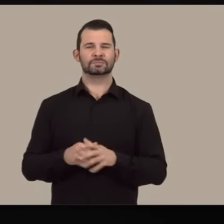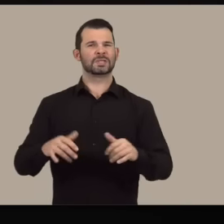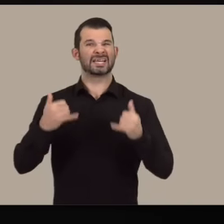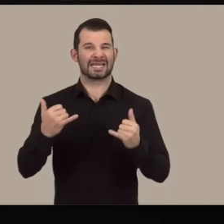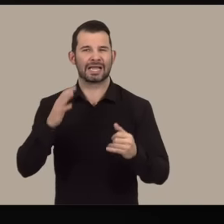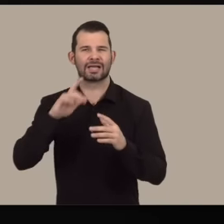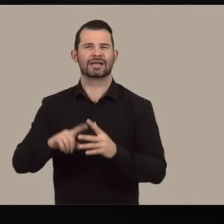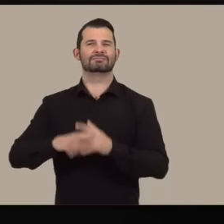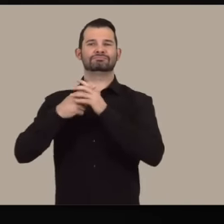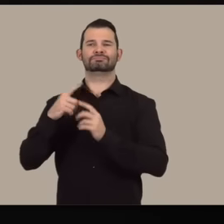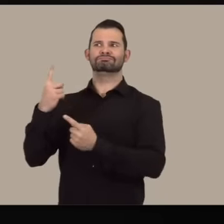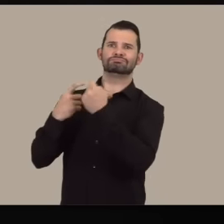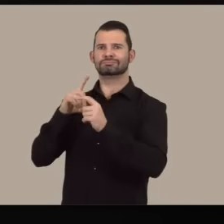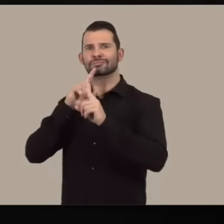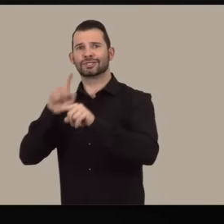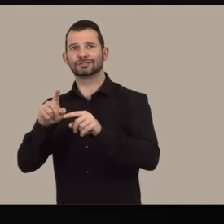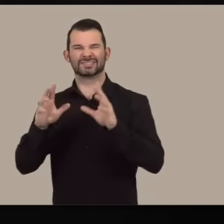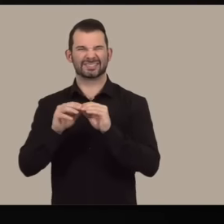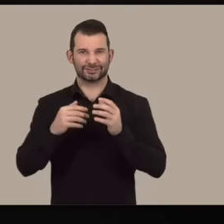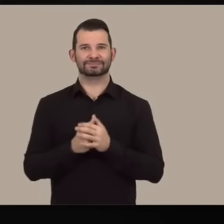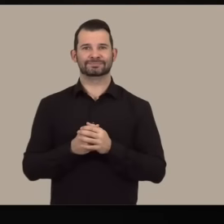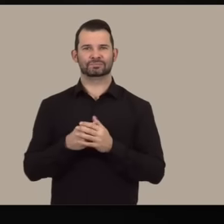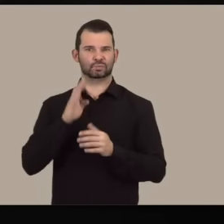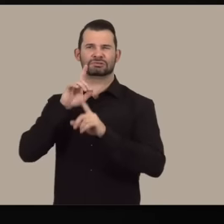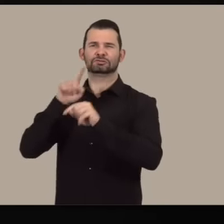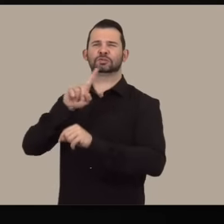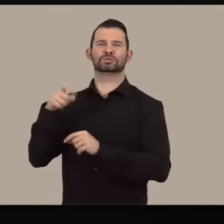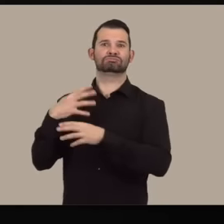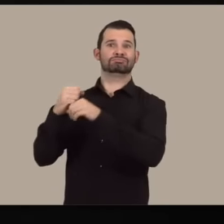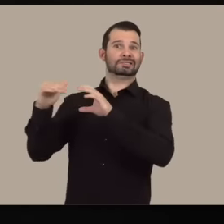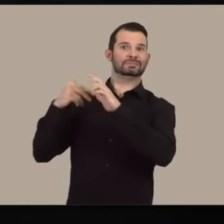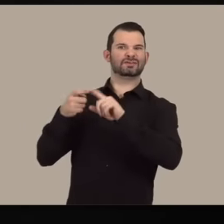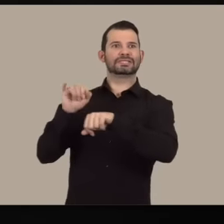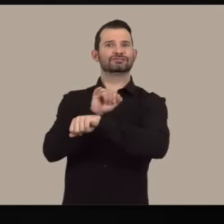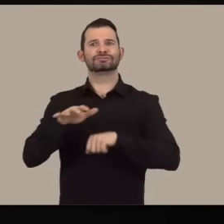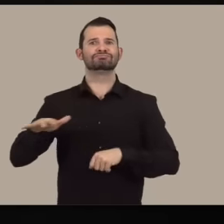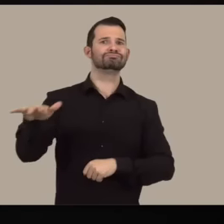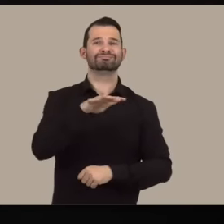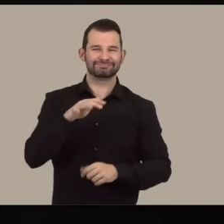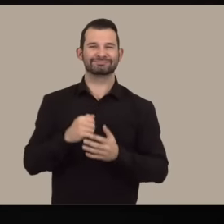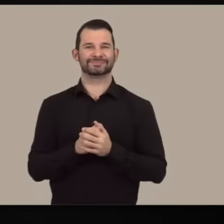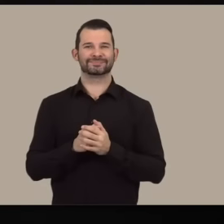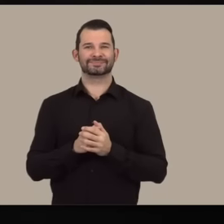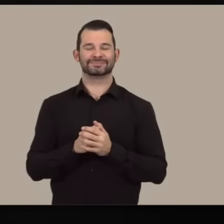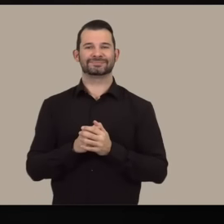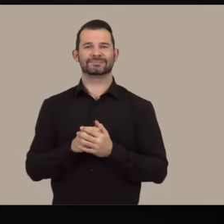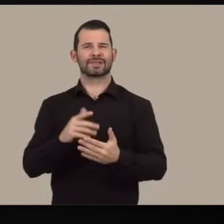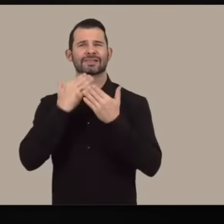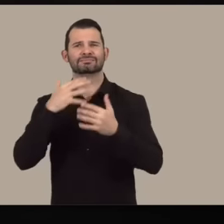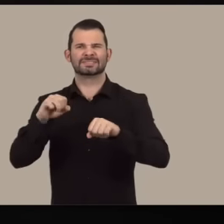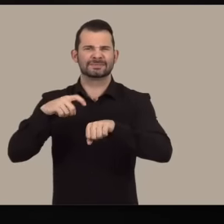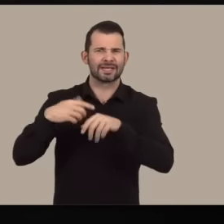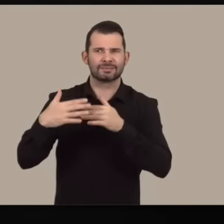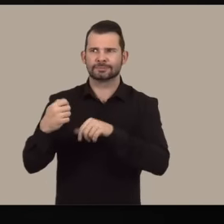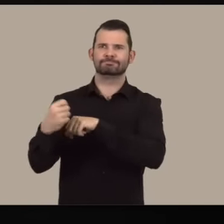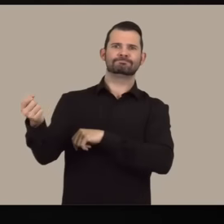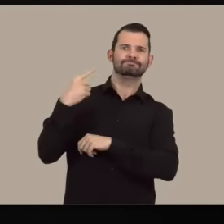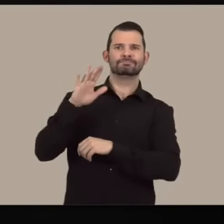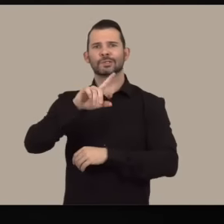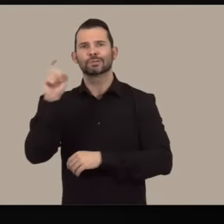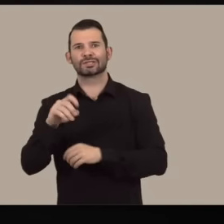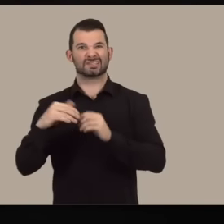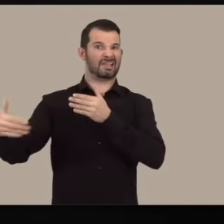We'll now go into our Q&A session. We will answer questions we've received via email from the industry. Thank you for